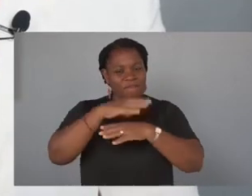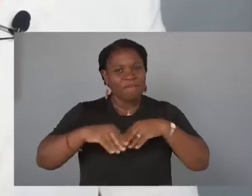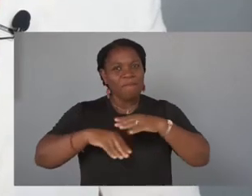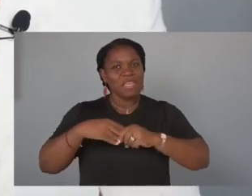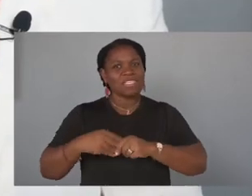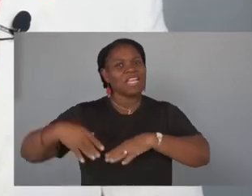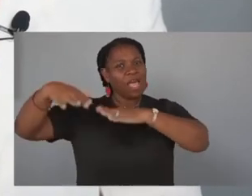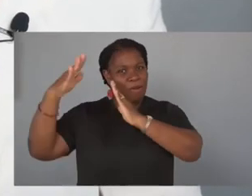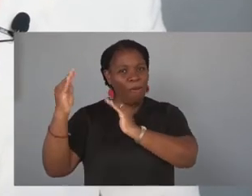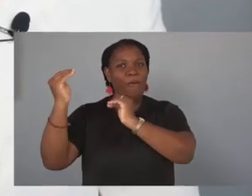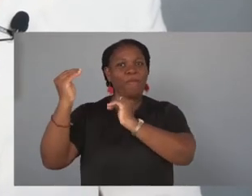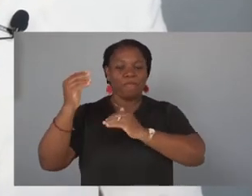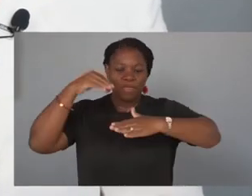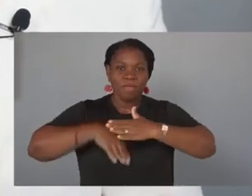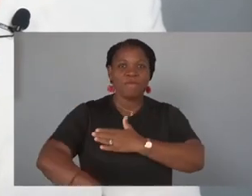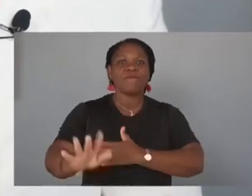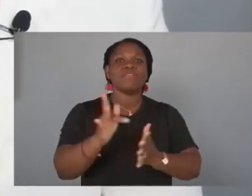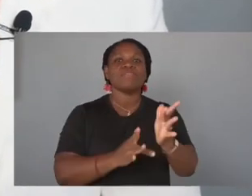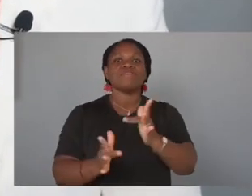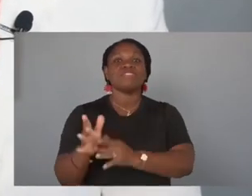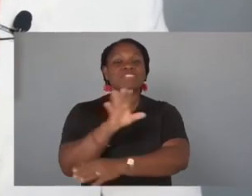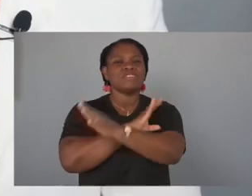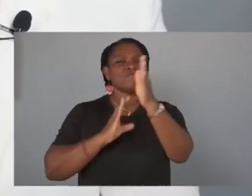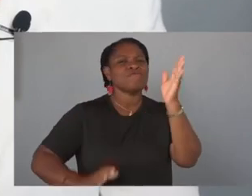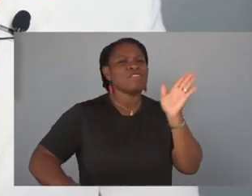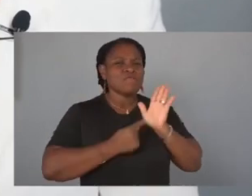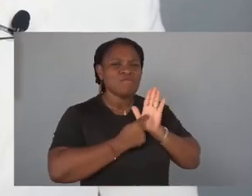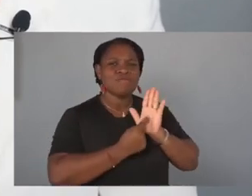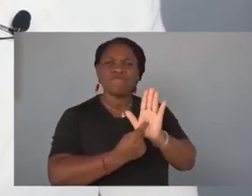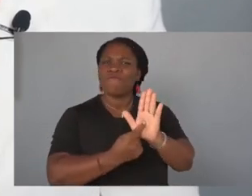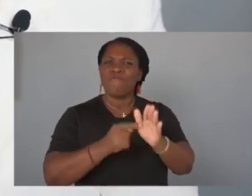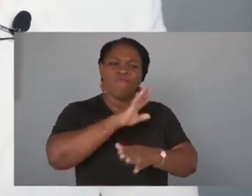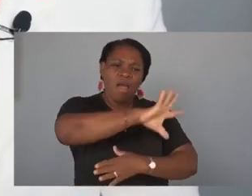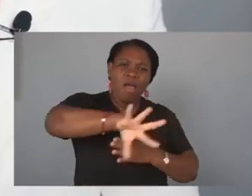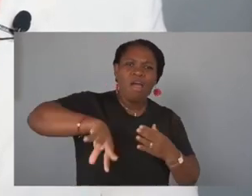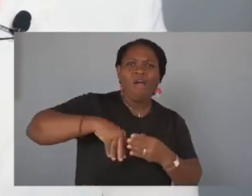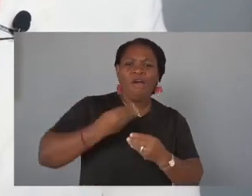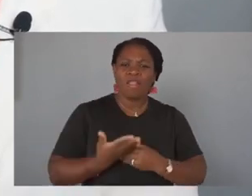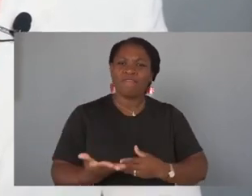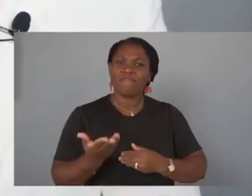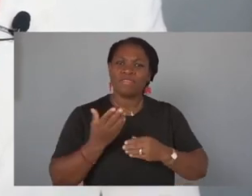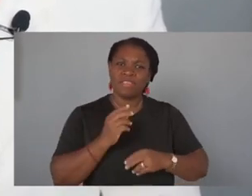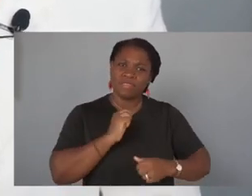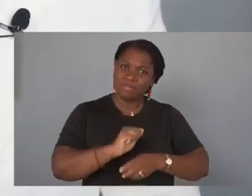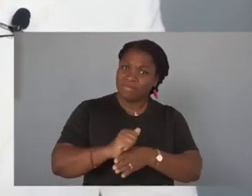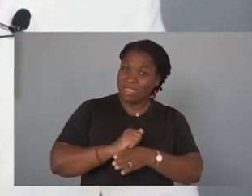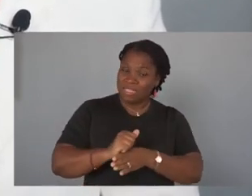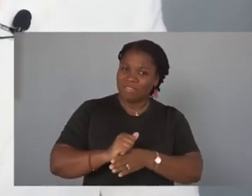compassion and hope. The birth of Jesus Christ symbolizes the embodiment of these virtues,